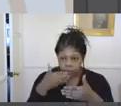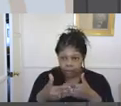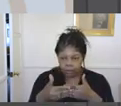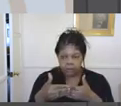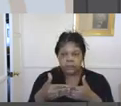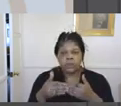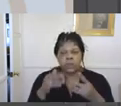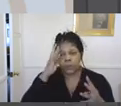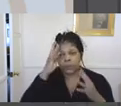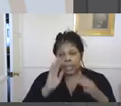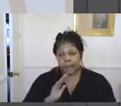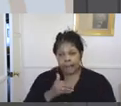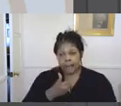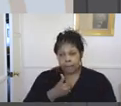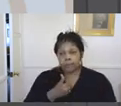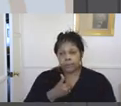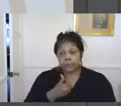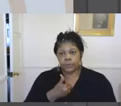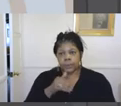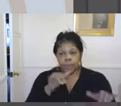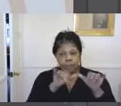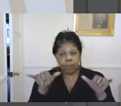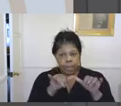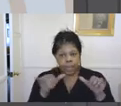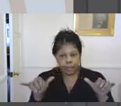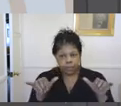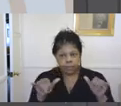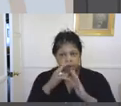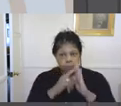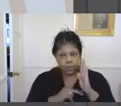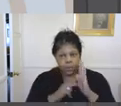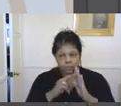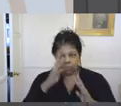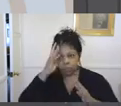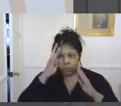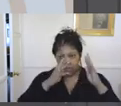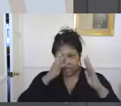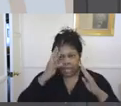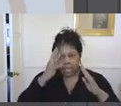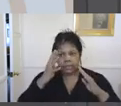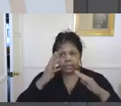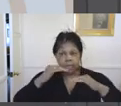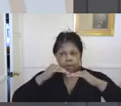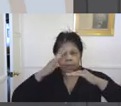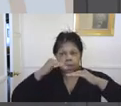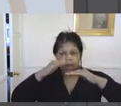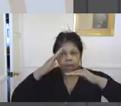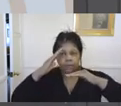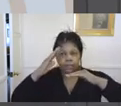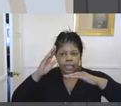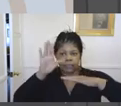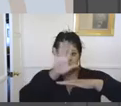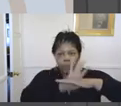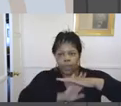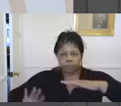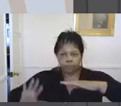pattern brush to create the lights that go around above here and also around the door. And they've